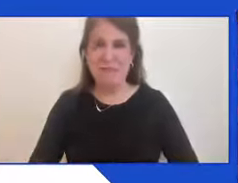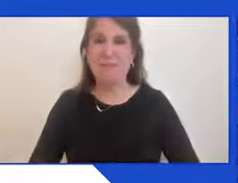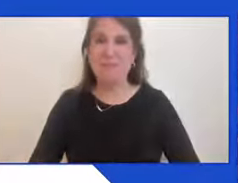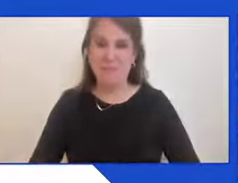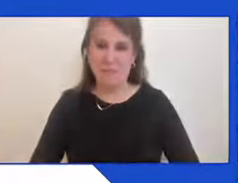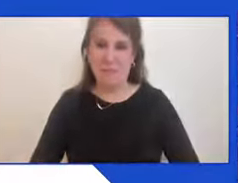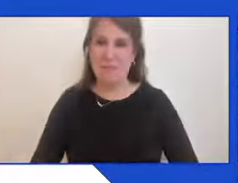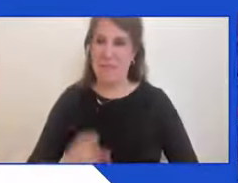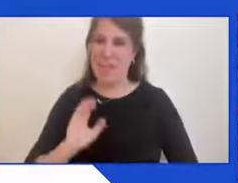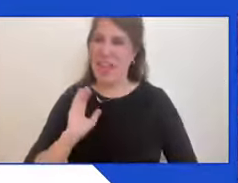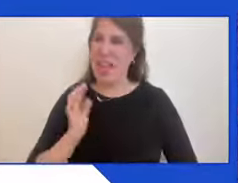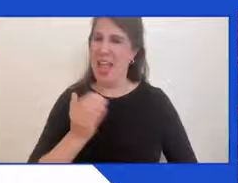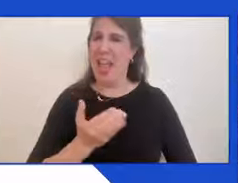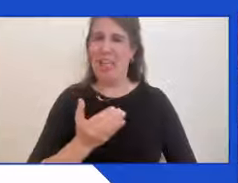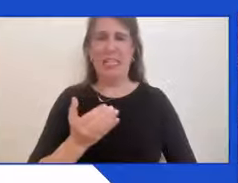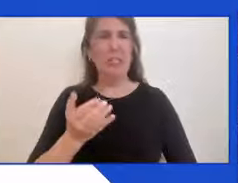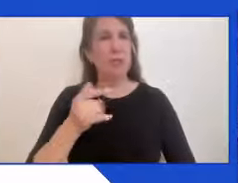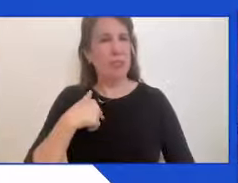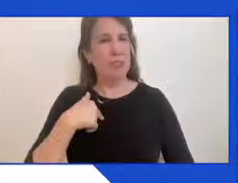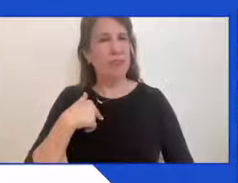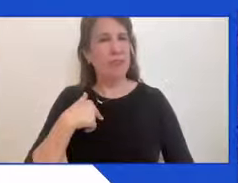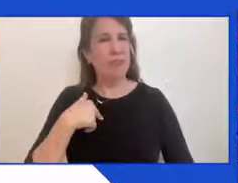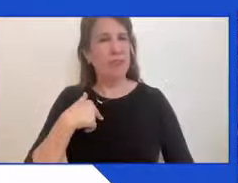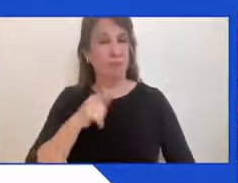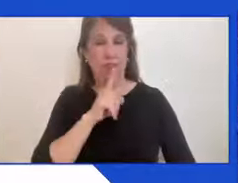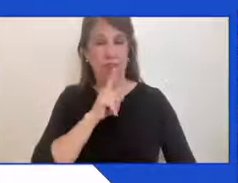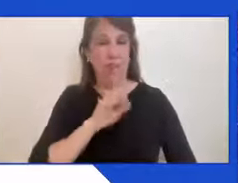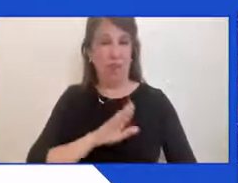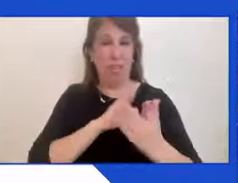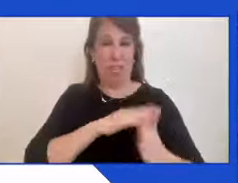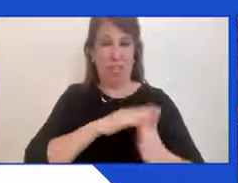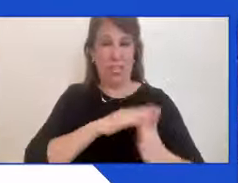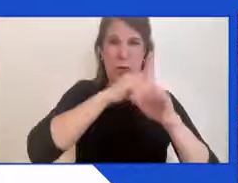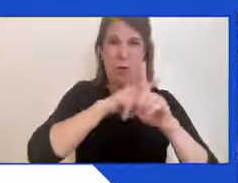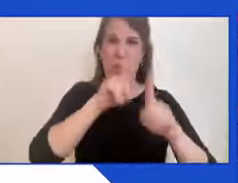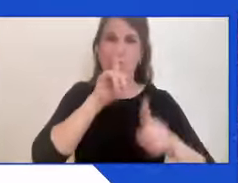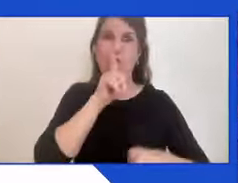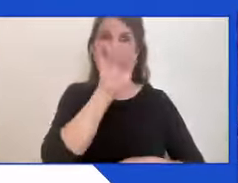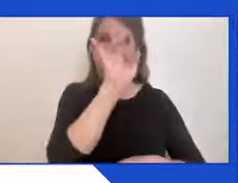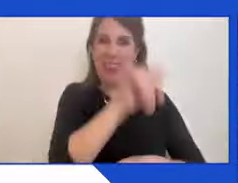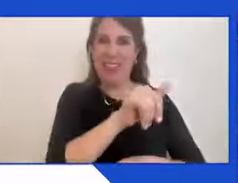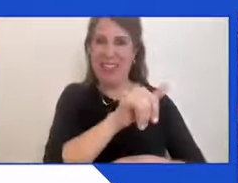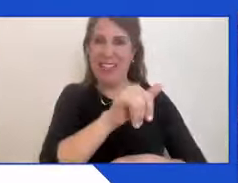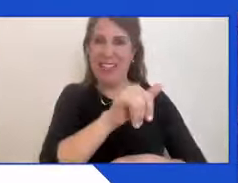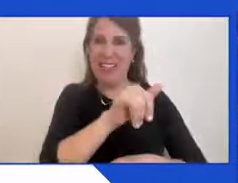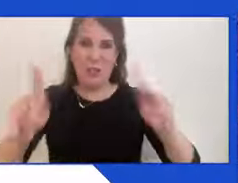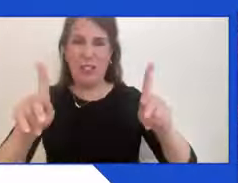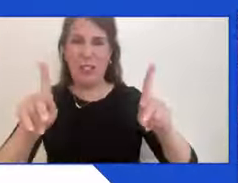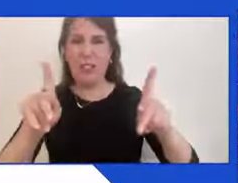Our obstacles are opportunities for the righteous and audacious.